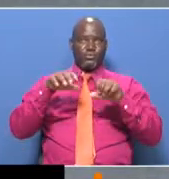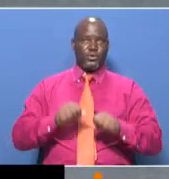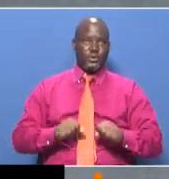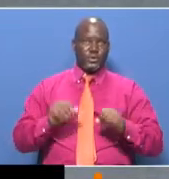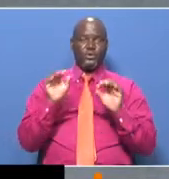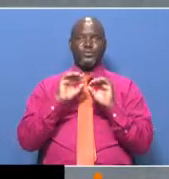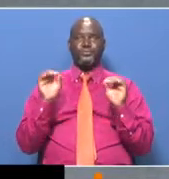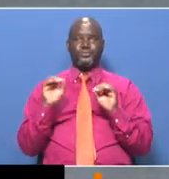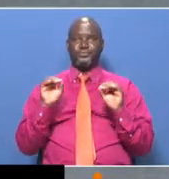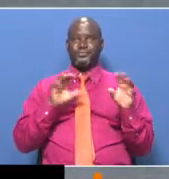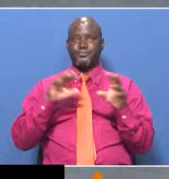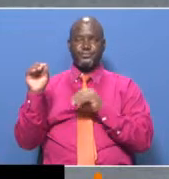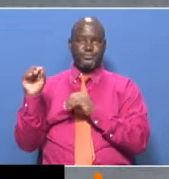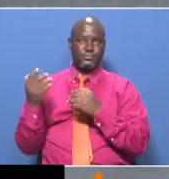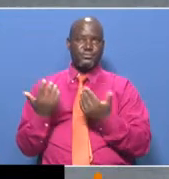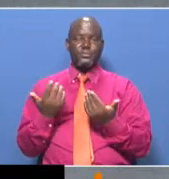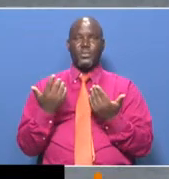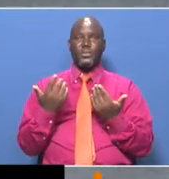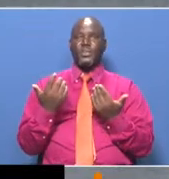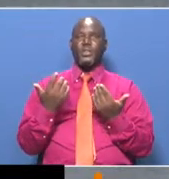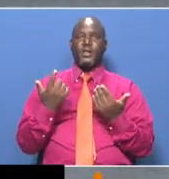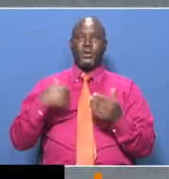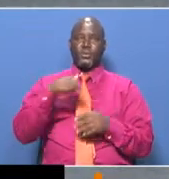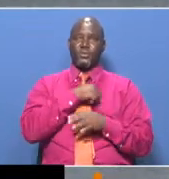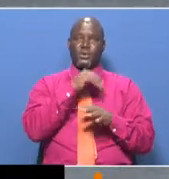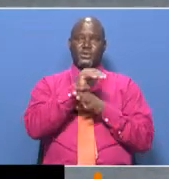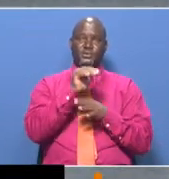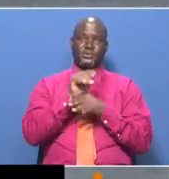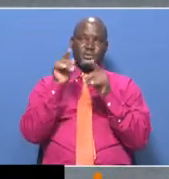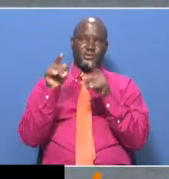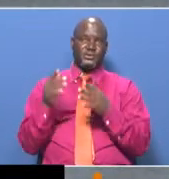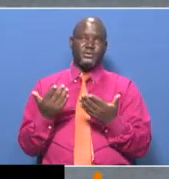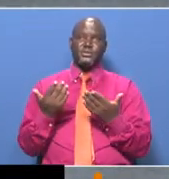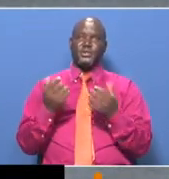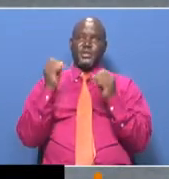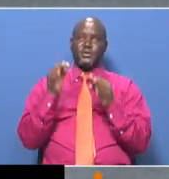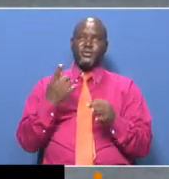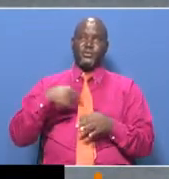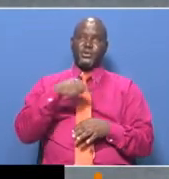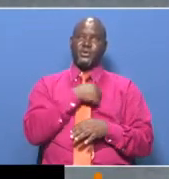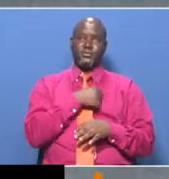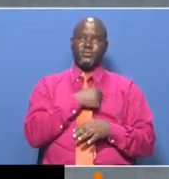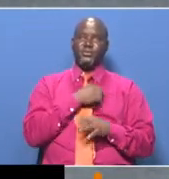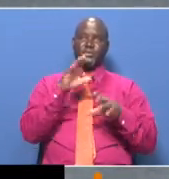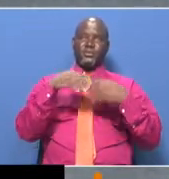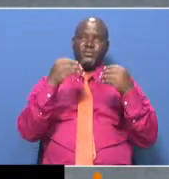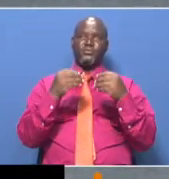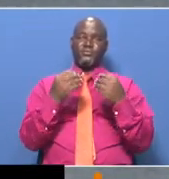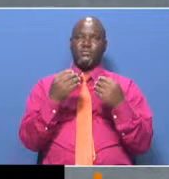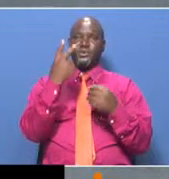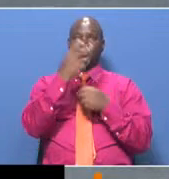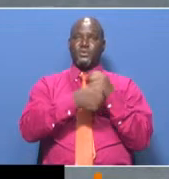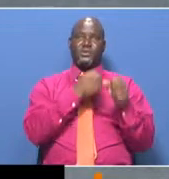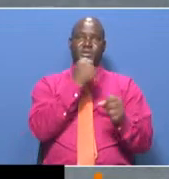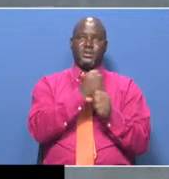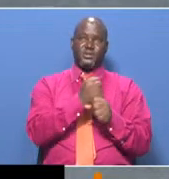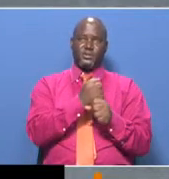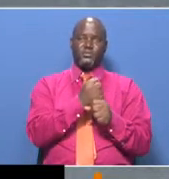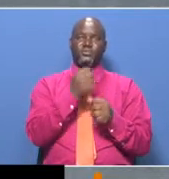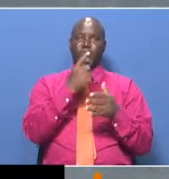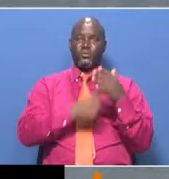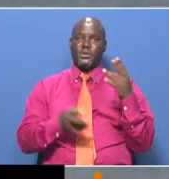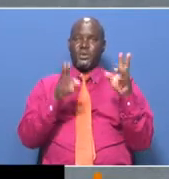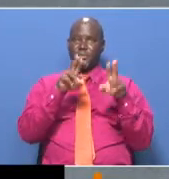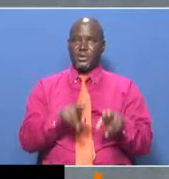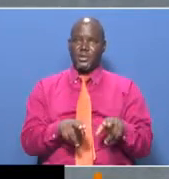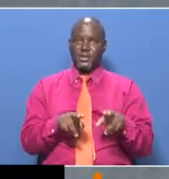has been taken into consideration. So we are asking this, if we have given you 2 years and that is what has